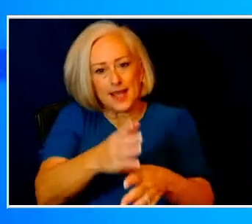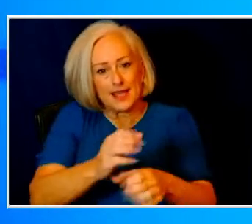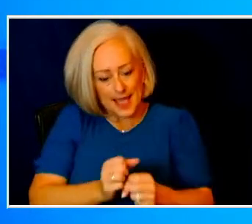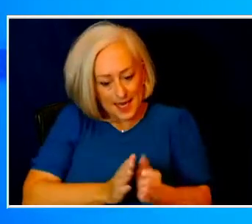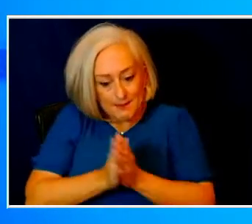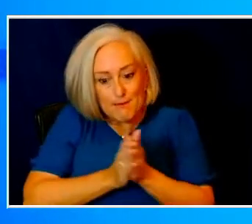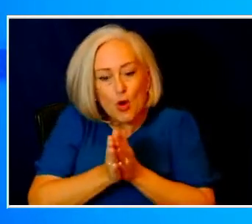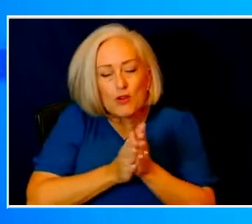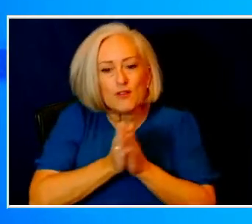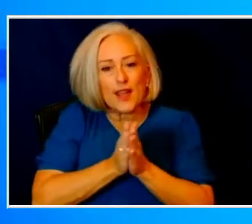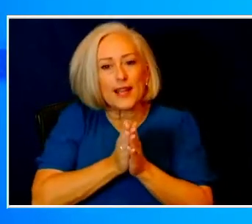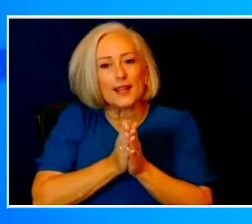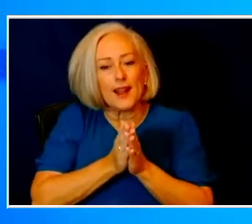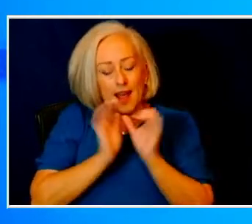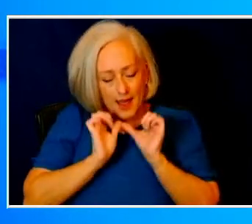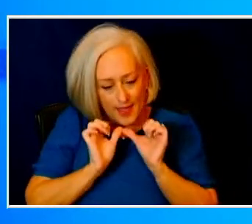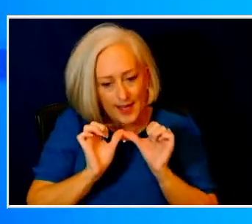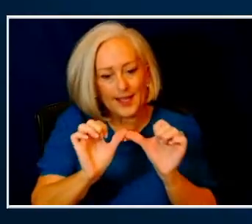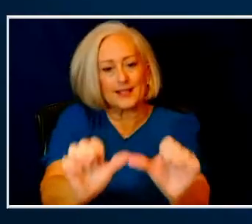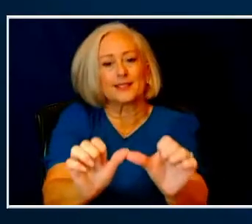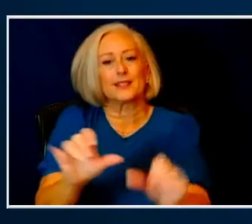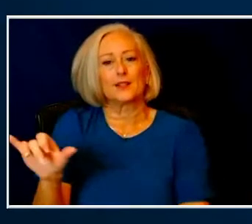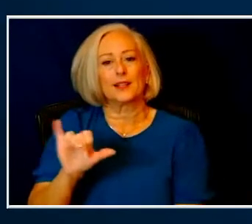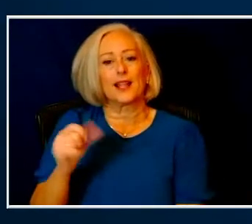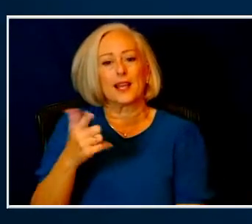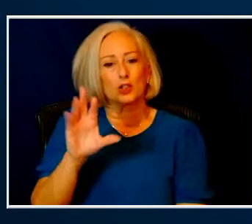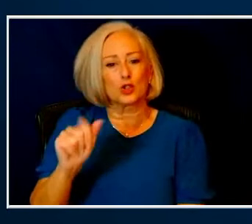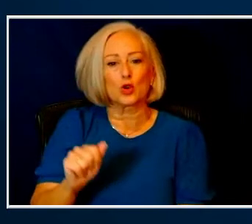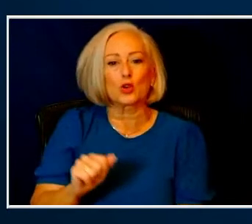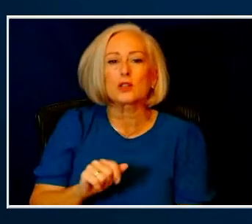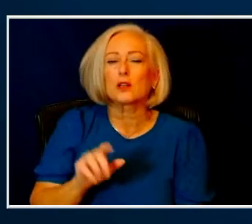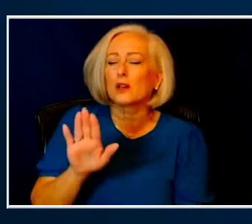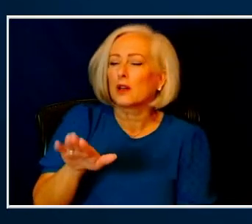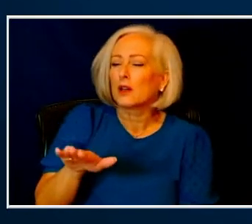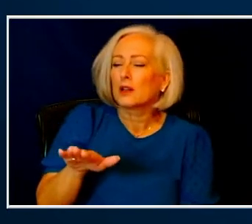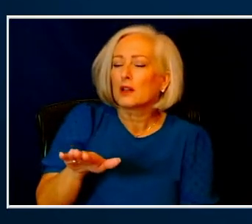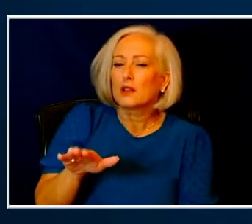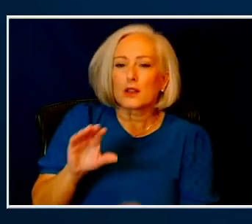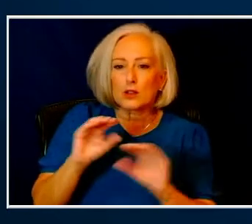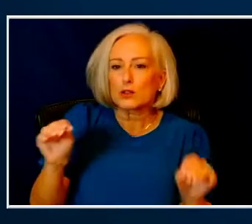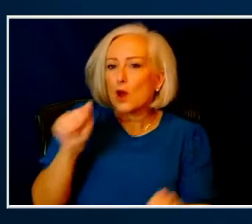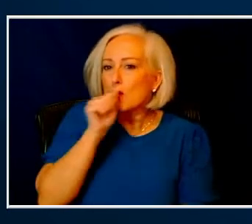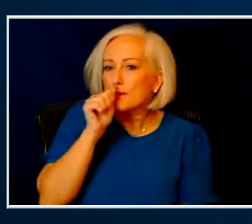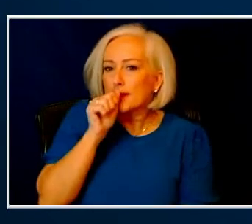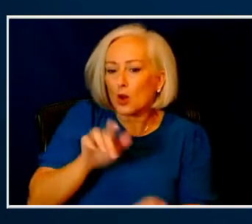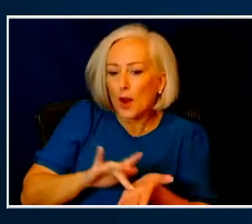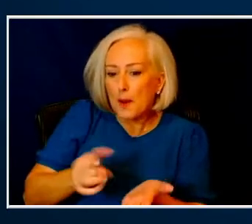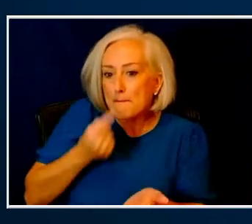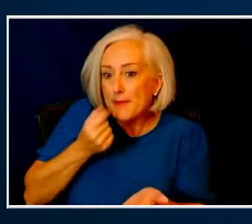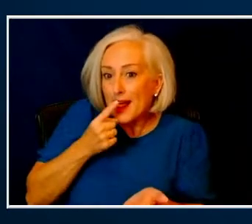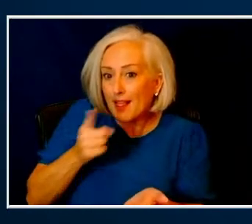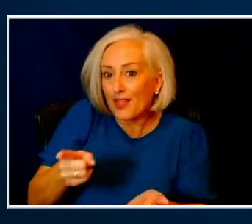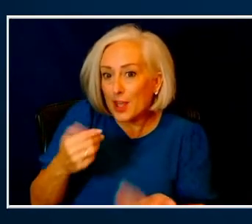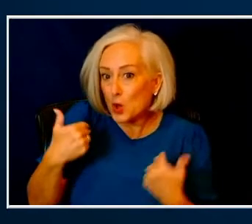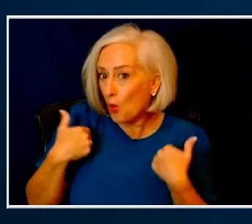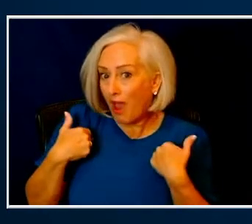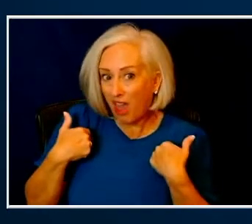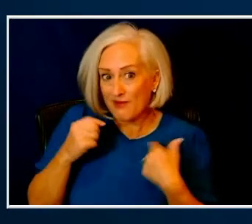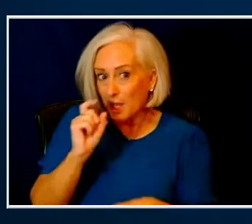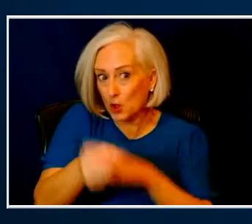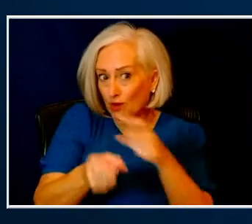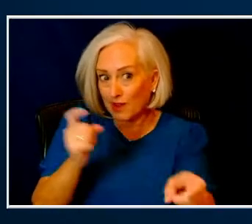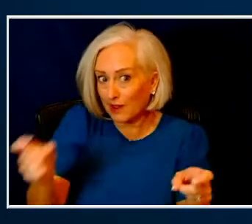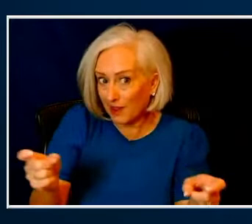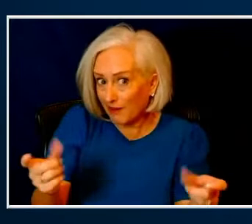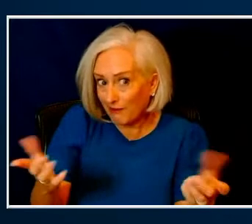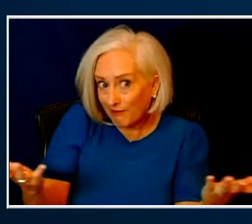it long term, like George's. So to be clear then, there's not a secret pill you guys are hiding that you give and people lose weight. Is that what I'm hearing? There's no